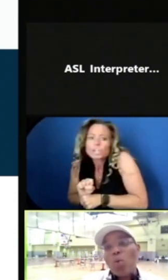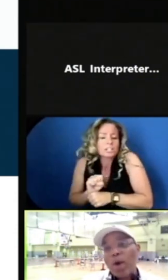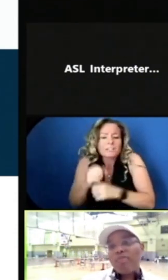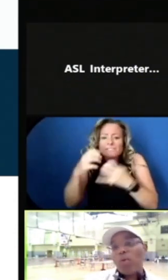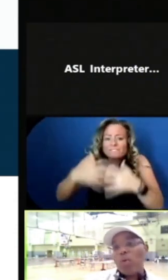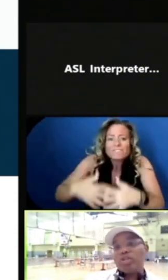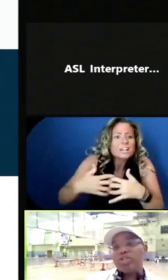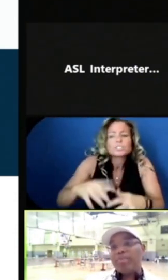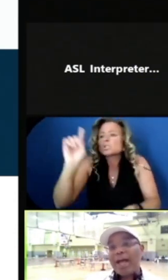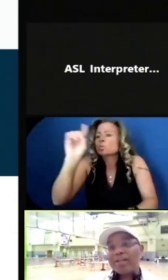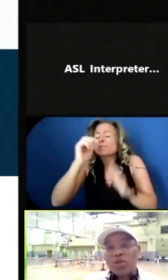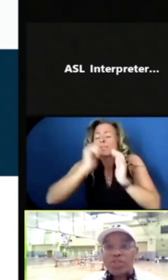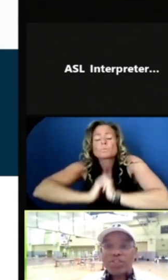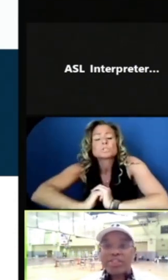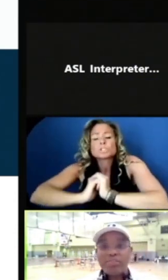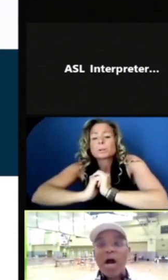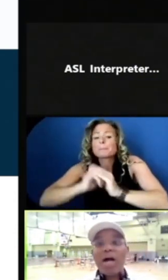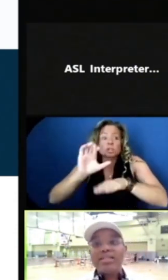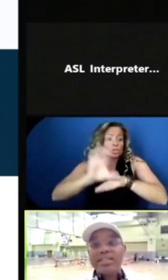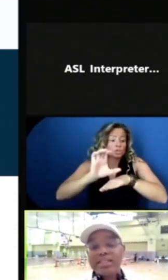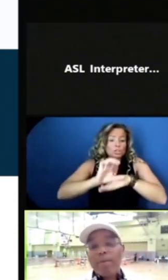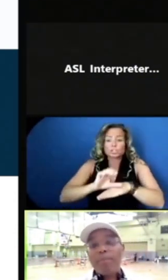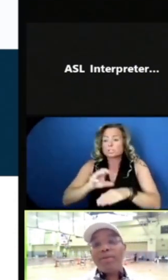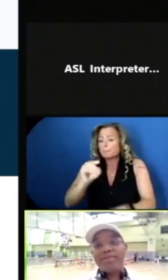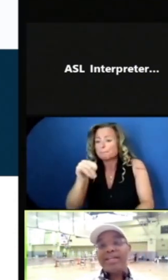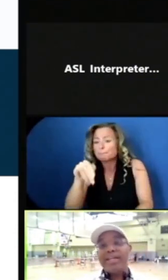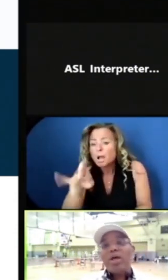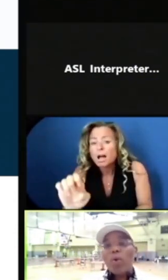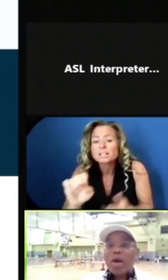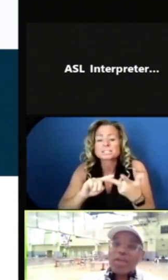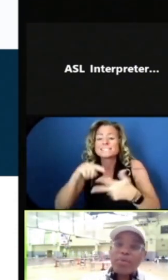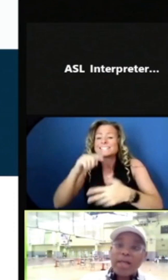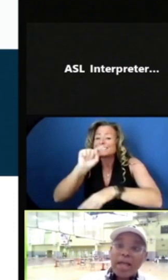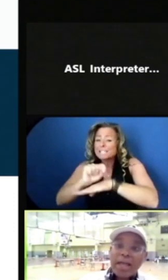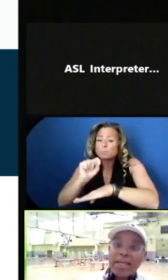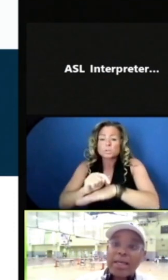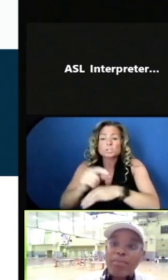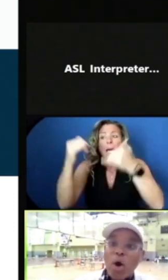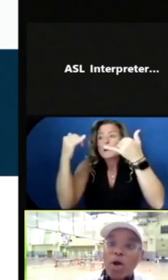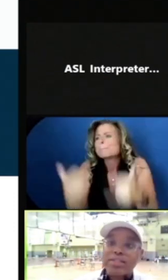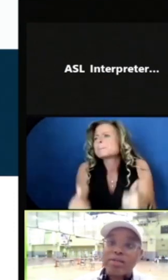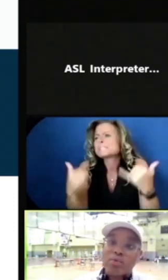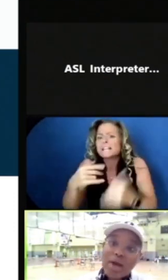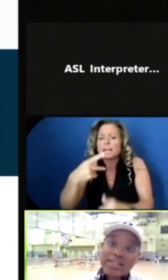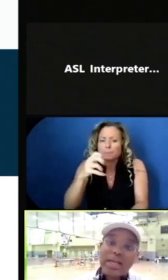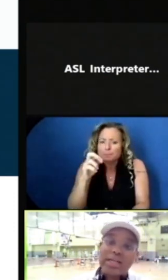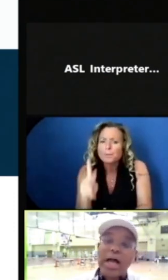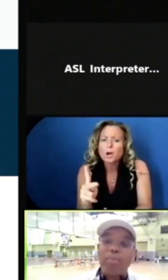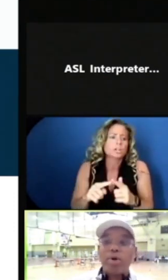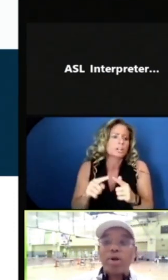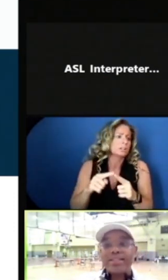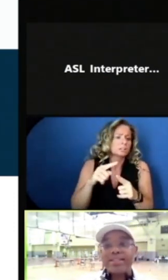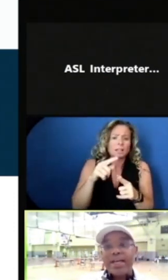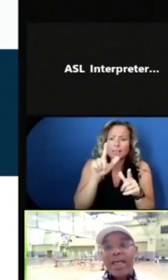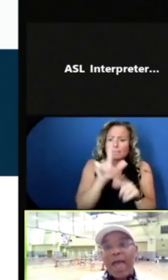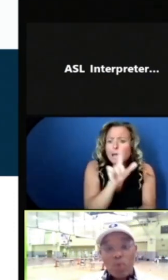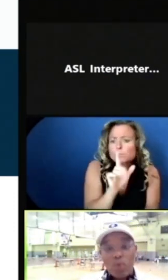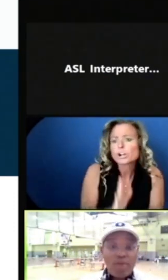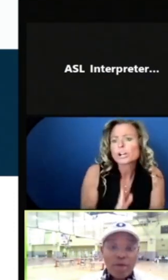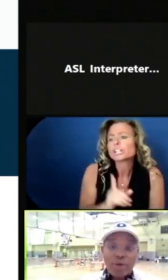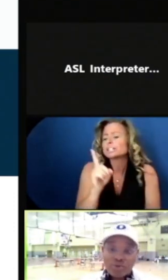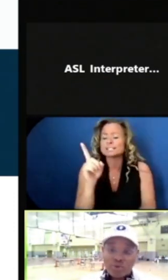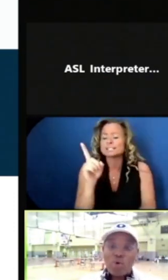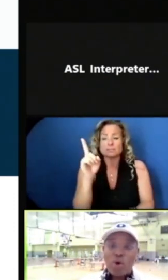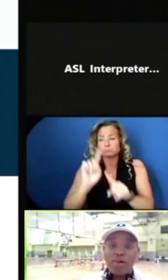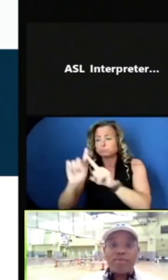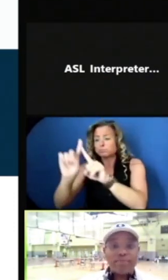factories, where they worship at churches, mosques, temples, where they play in parks and recs and libraries, and where